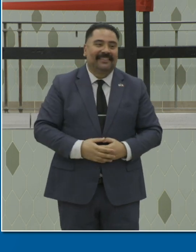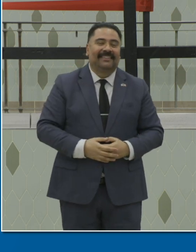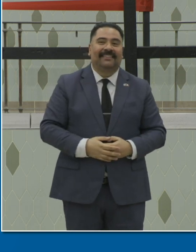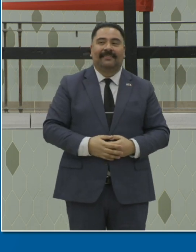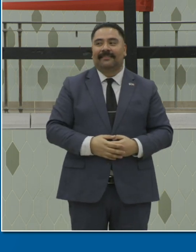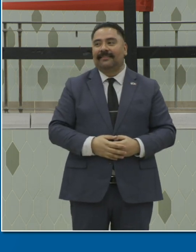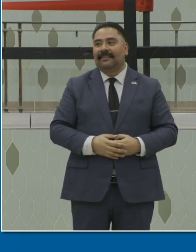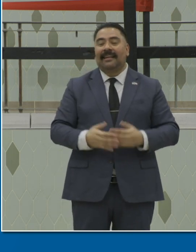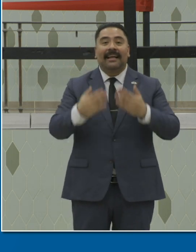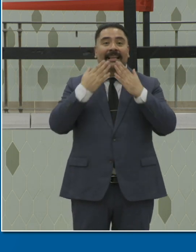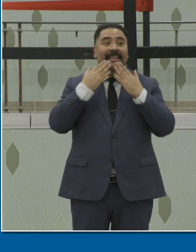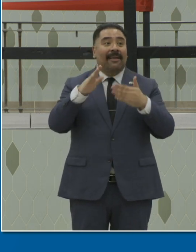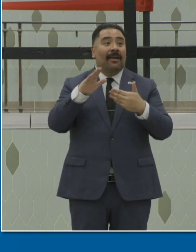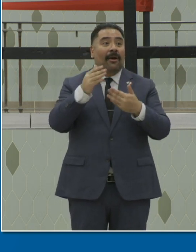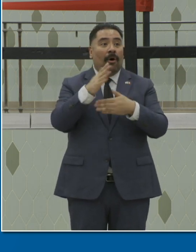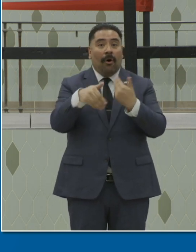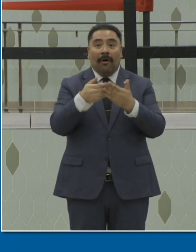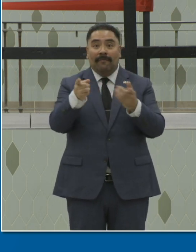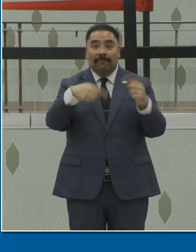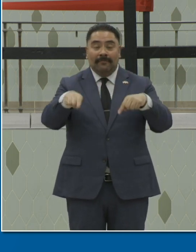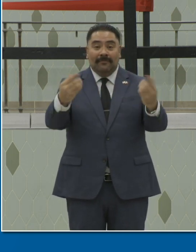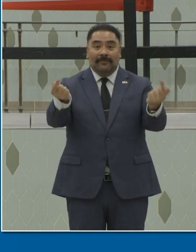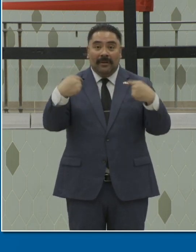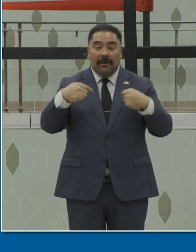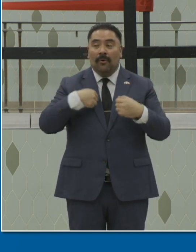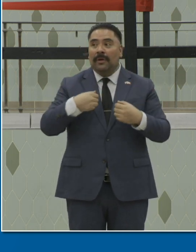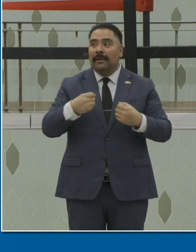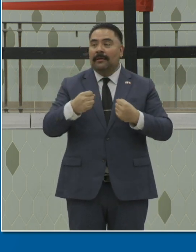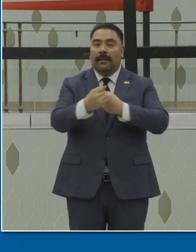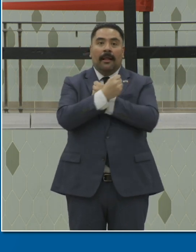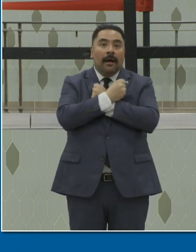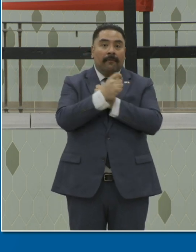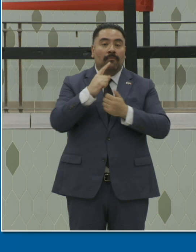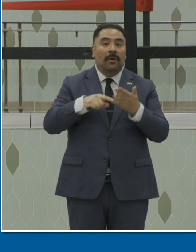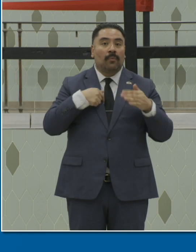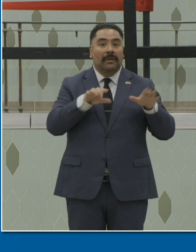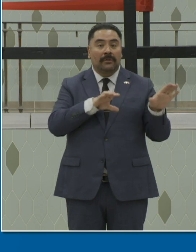anyway, thank you all for being here. We love what we do.